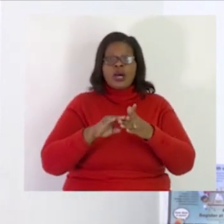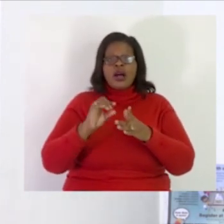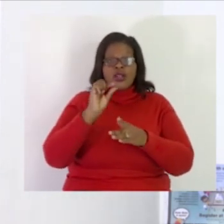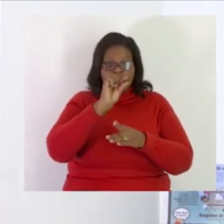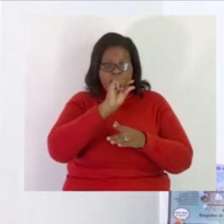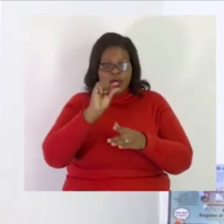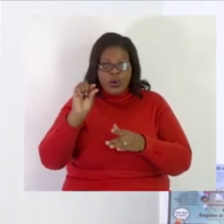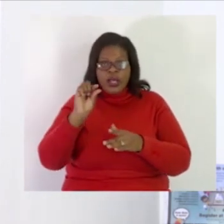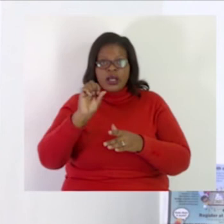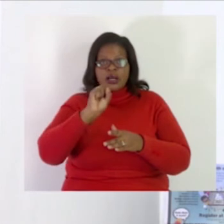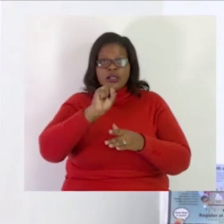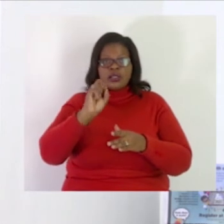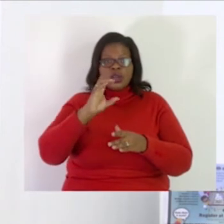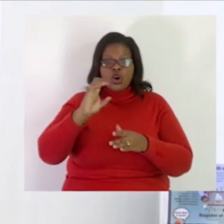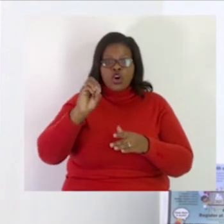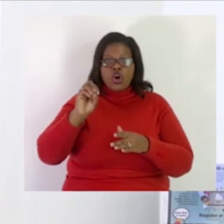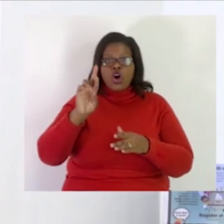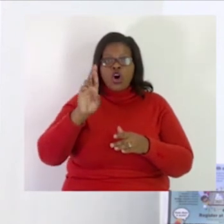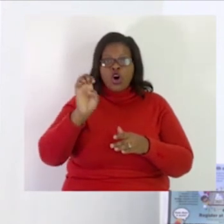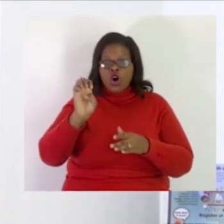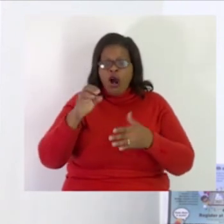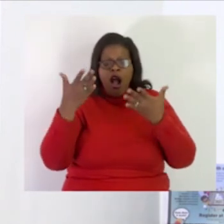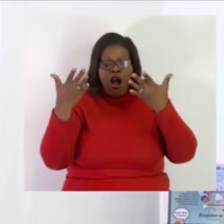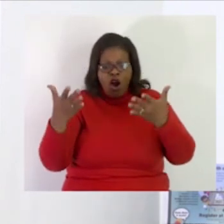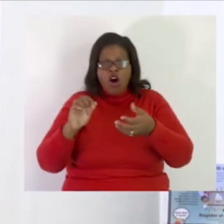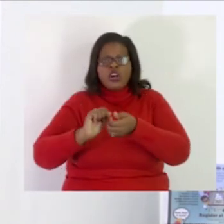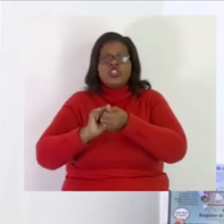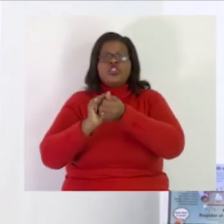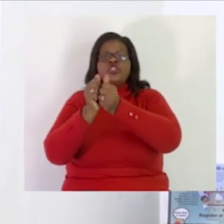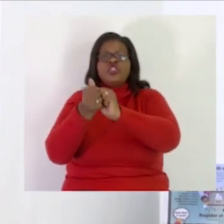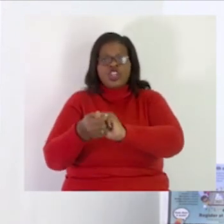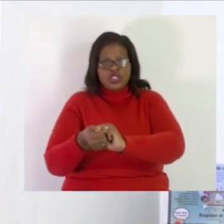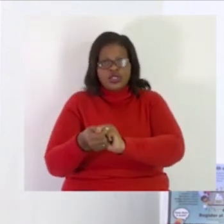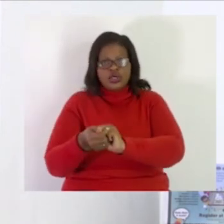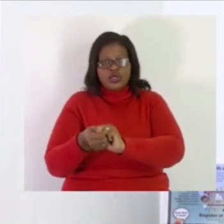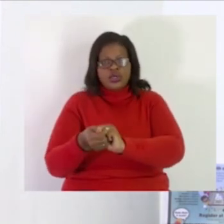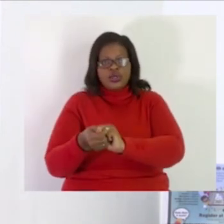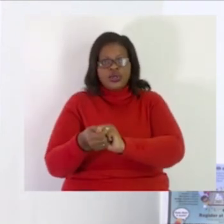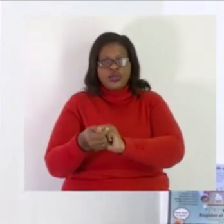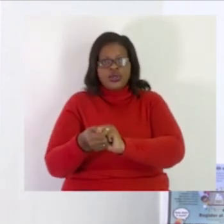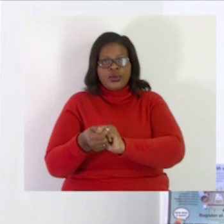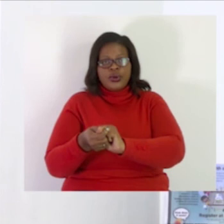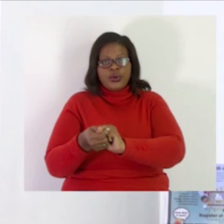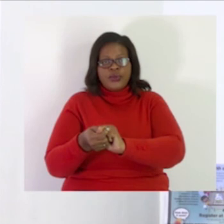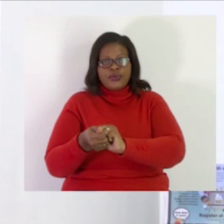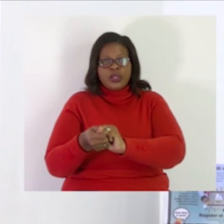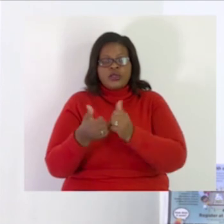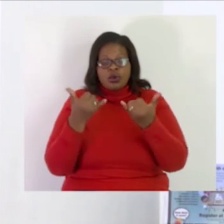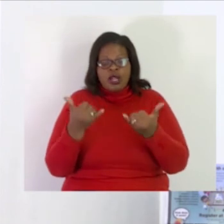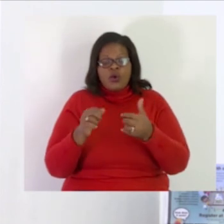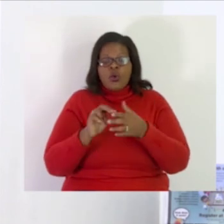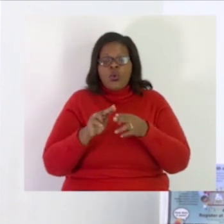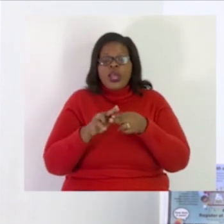same thing. If a number can score or if it cannot score. But in this manner, I'll use the word